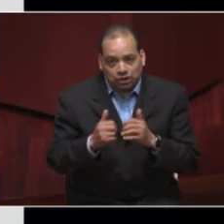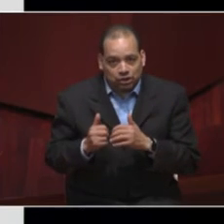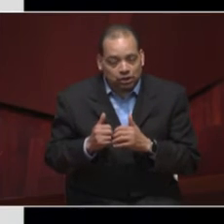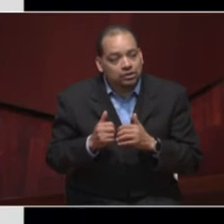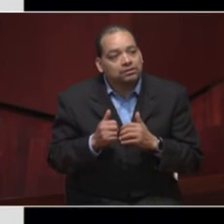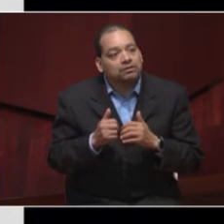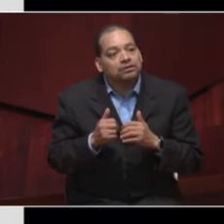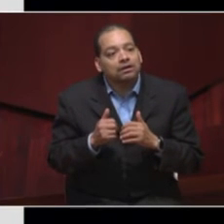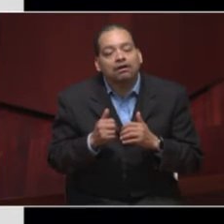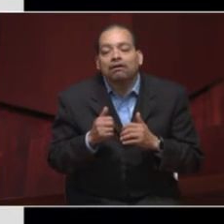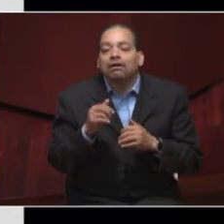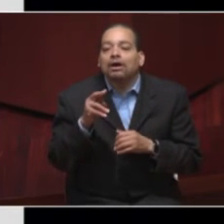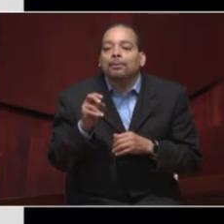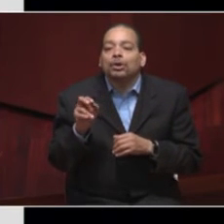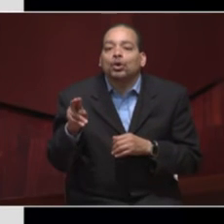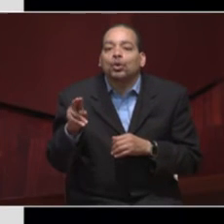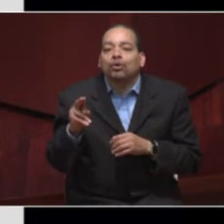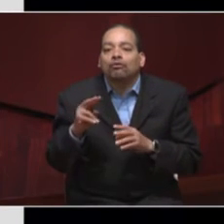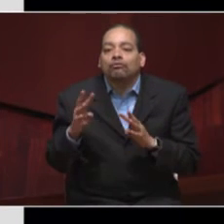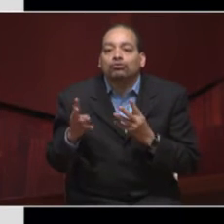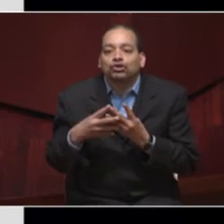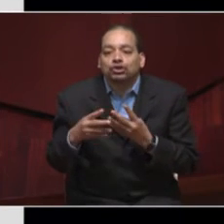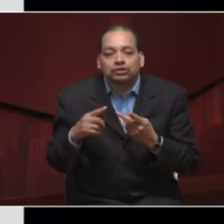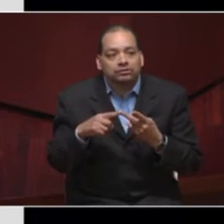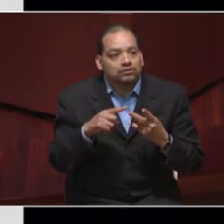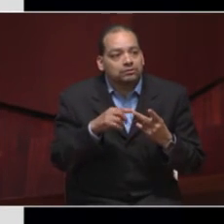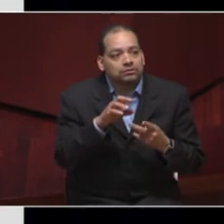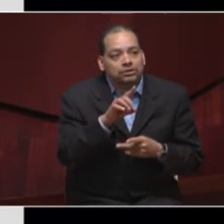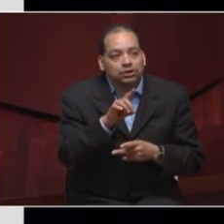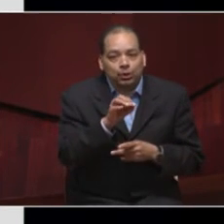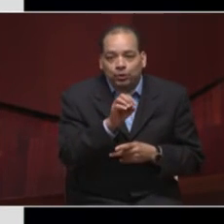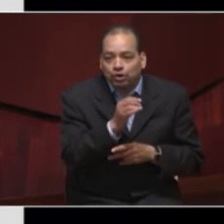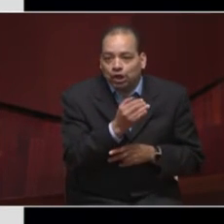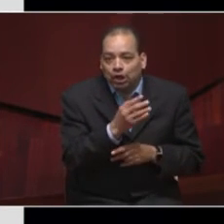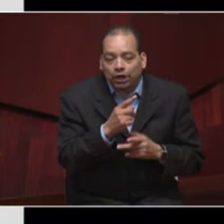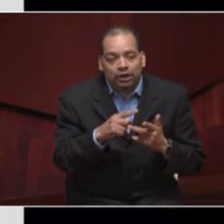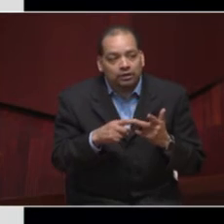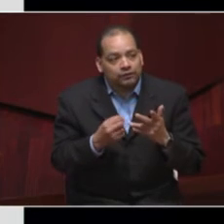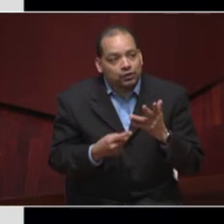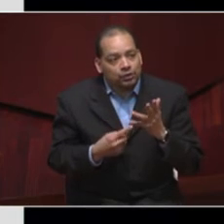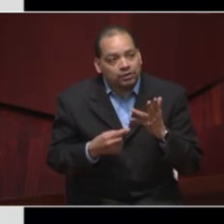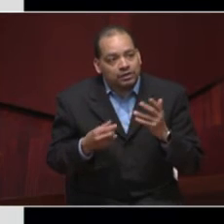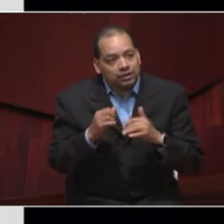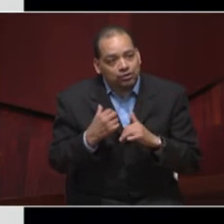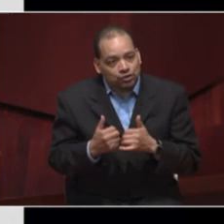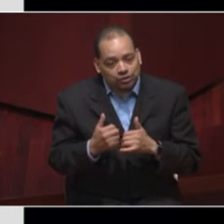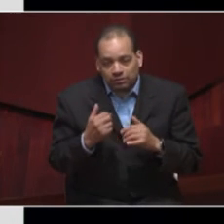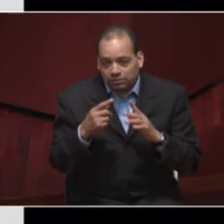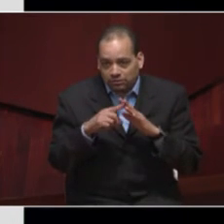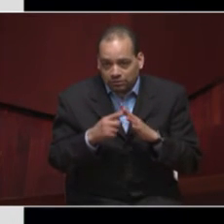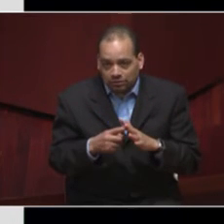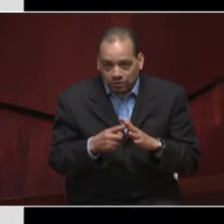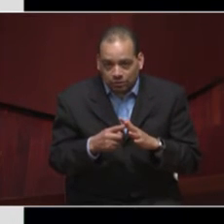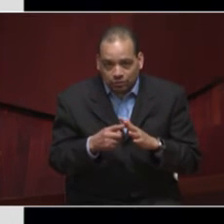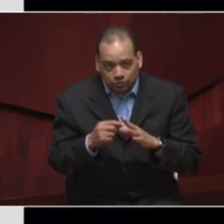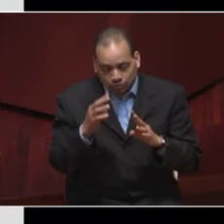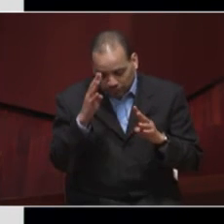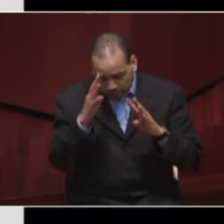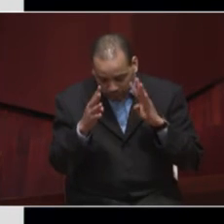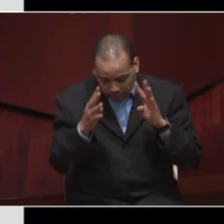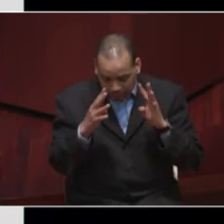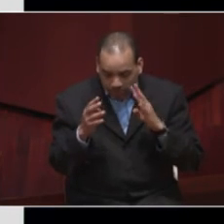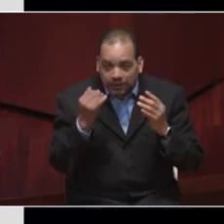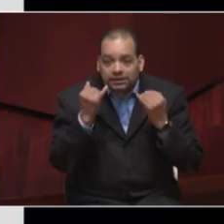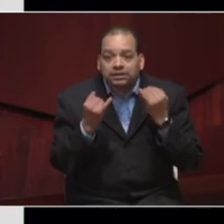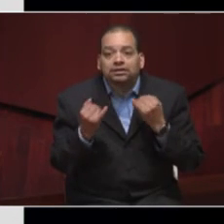Bureau of Prisons, Department of Justice, and some others, and we started to craft different ideas about how